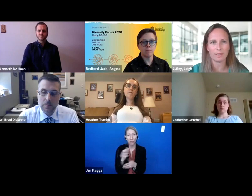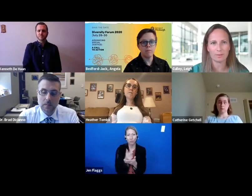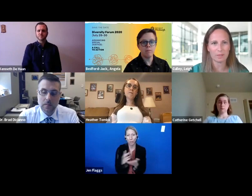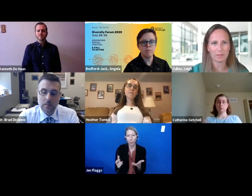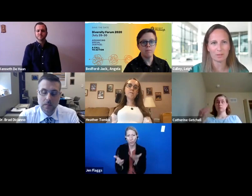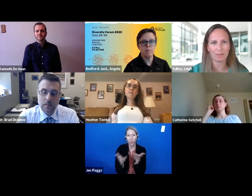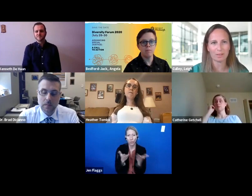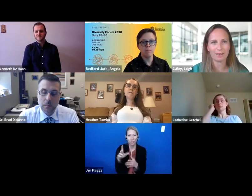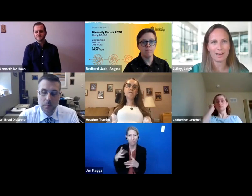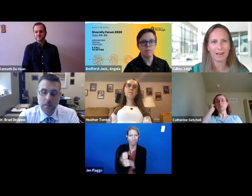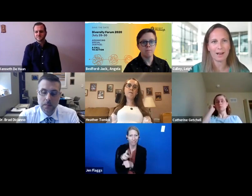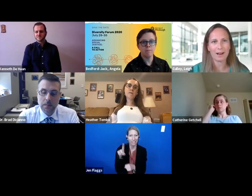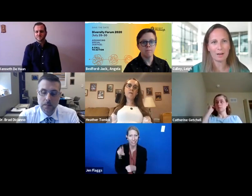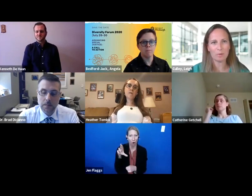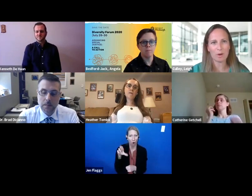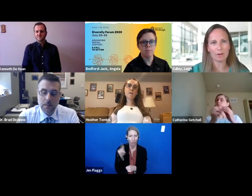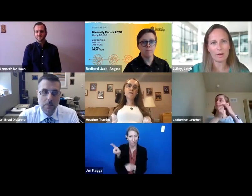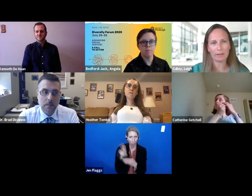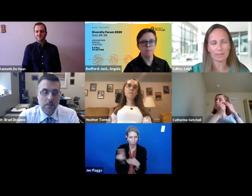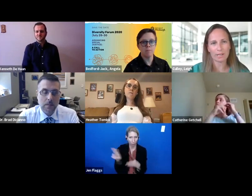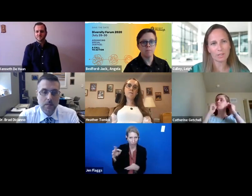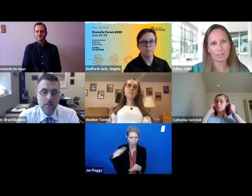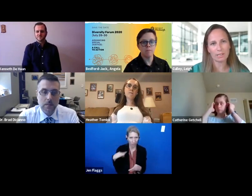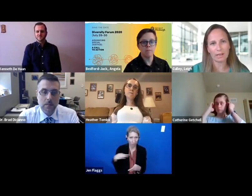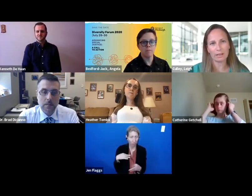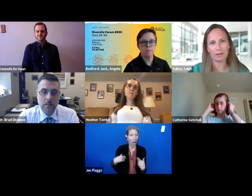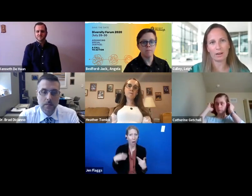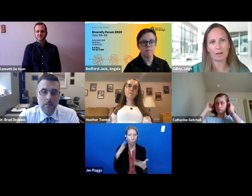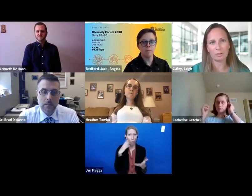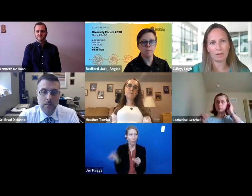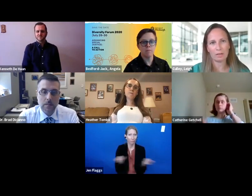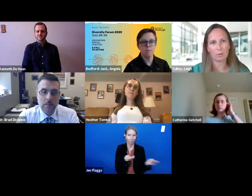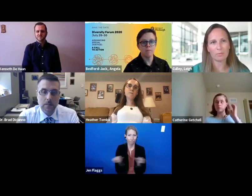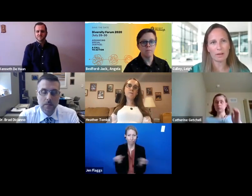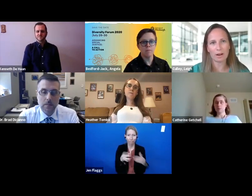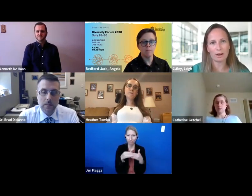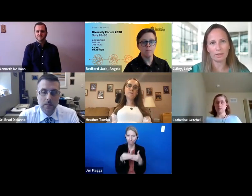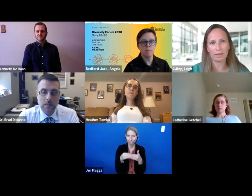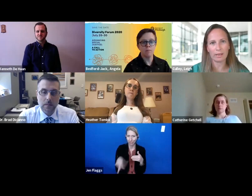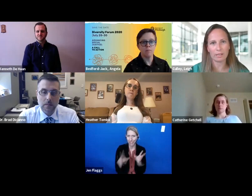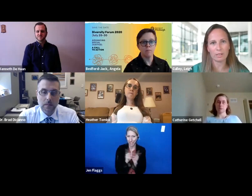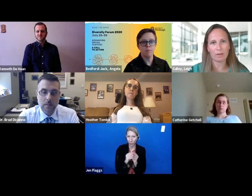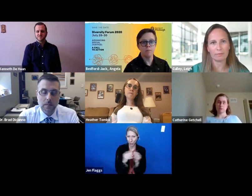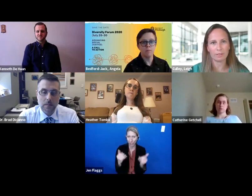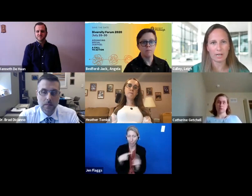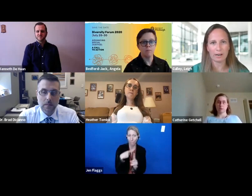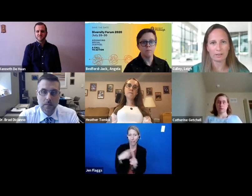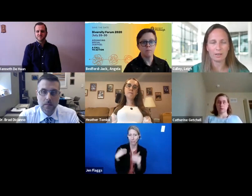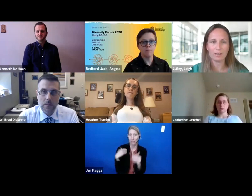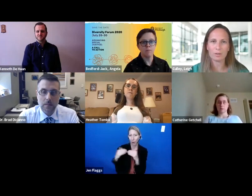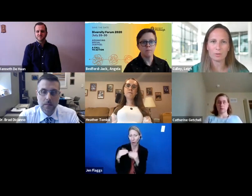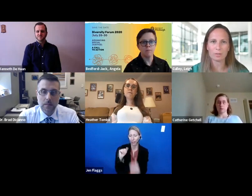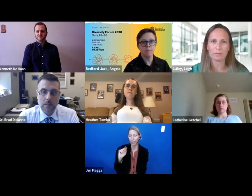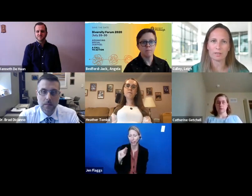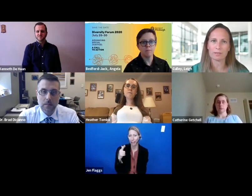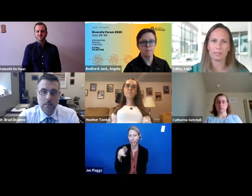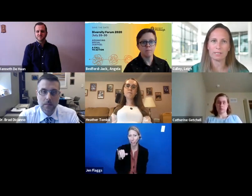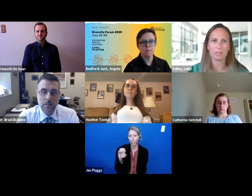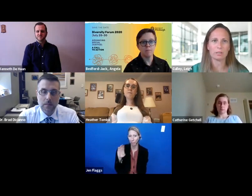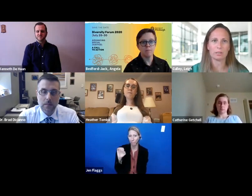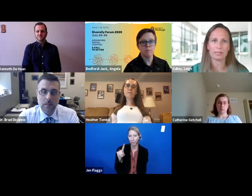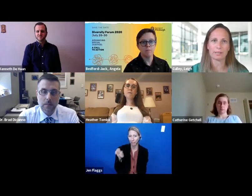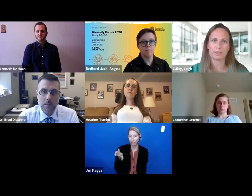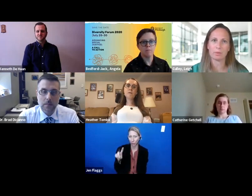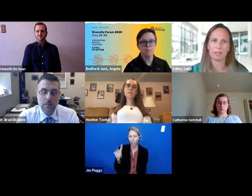the University of Pittsburgh. I'll be moderating the session today, along with my colleague, Angie Bedford-Jack, who serves as